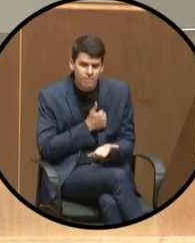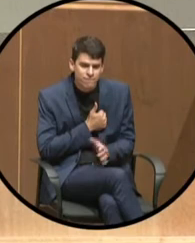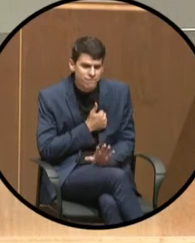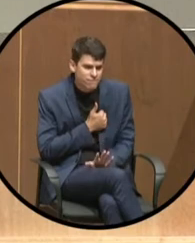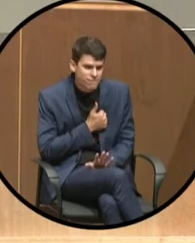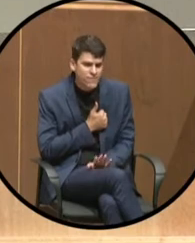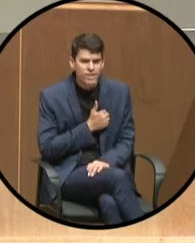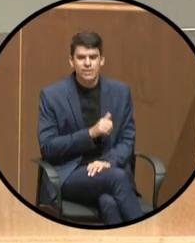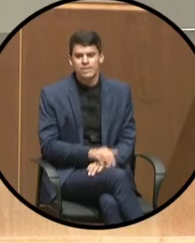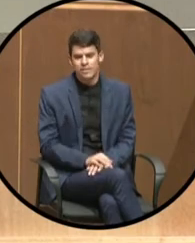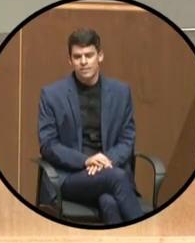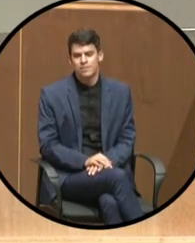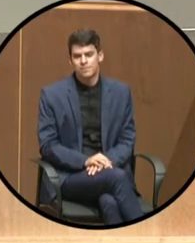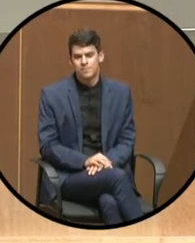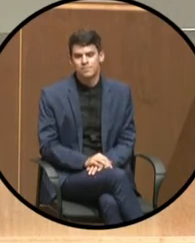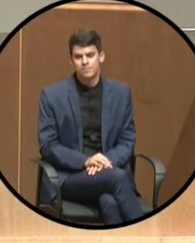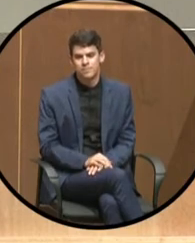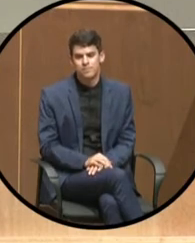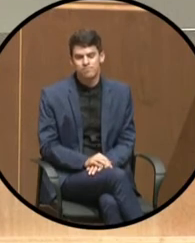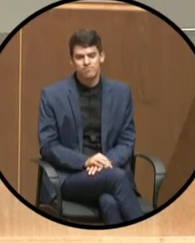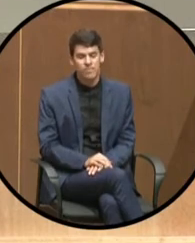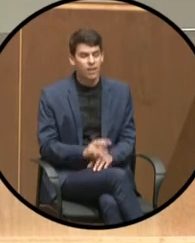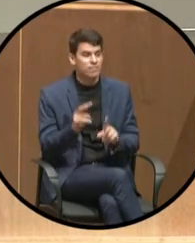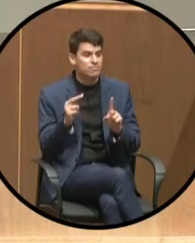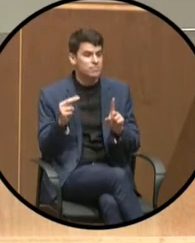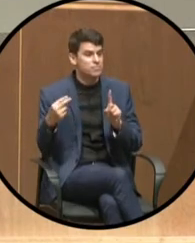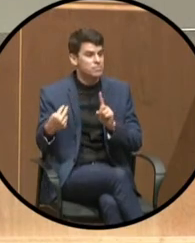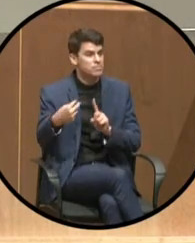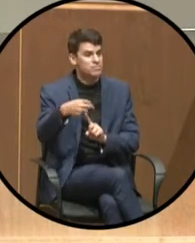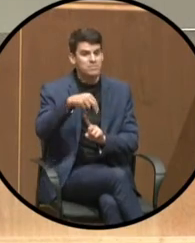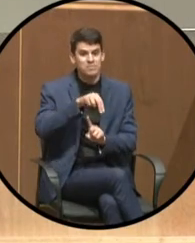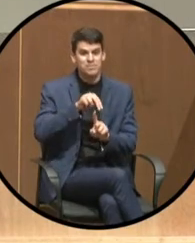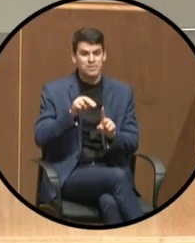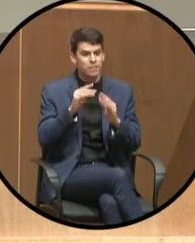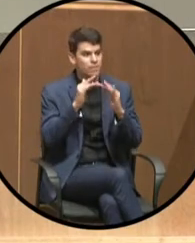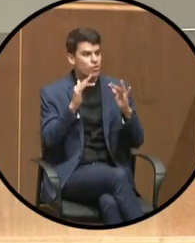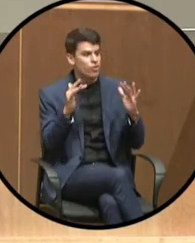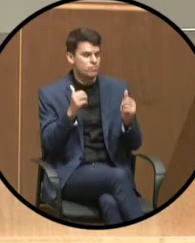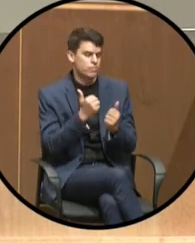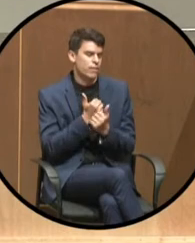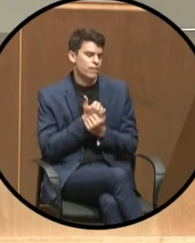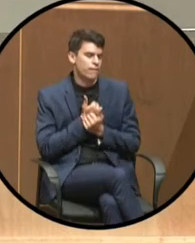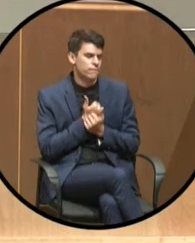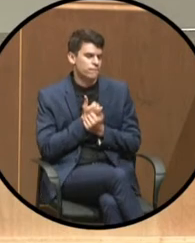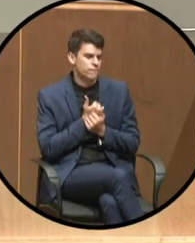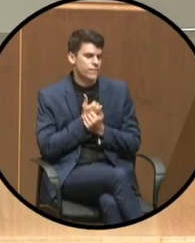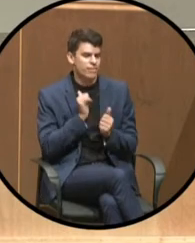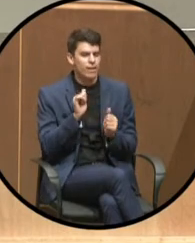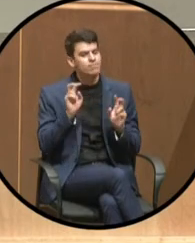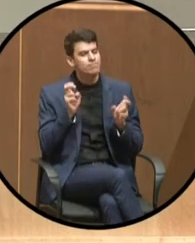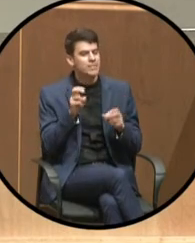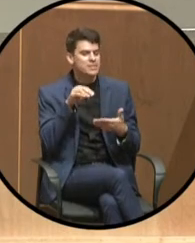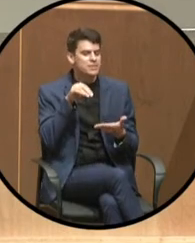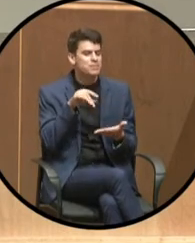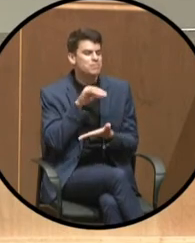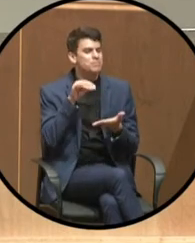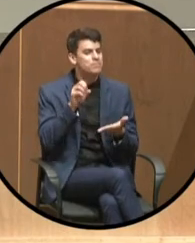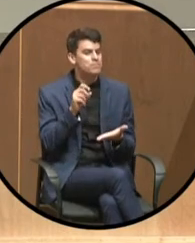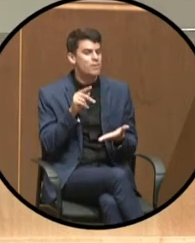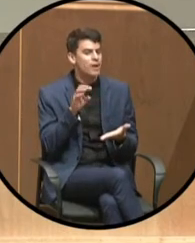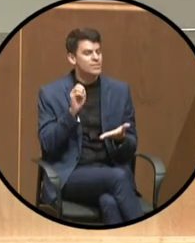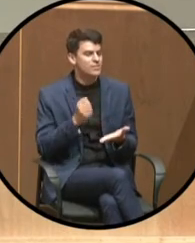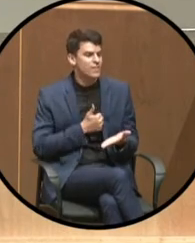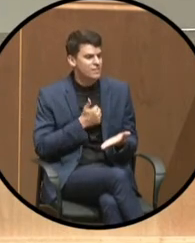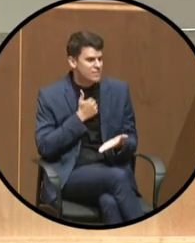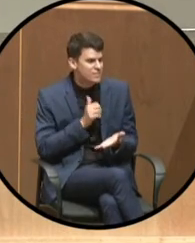I welcome the differences of opinion, you know, variety as to the spice of life. And